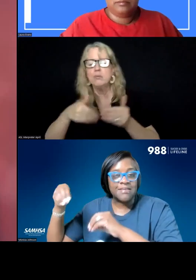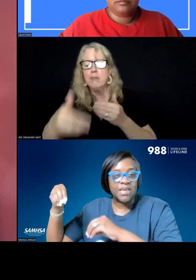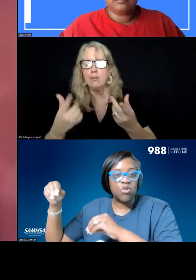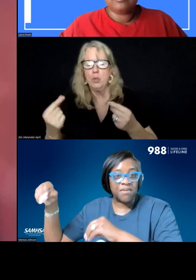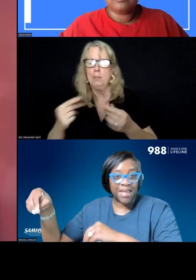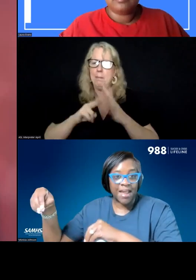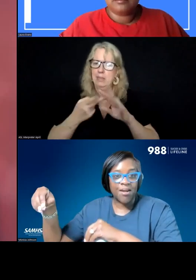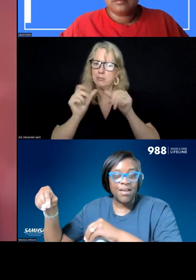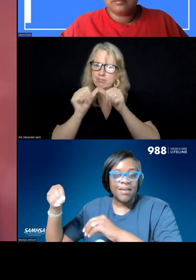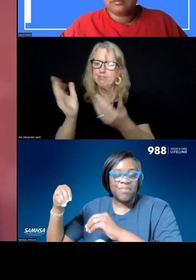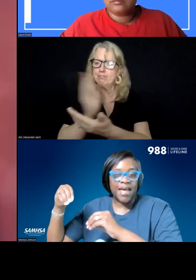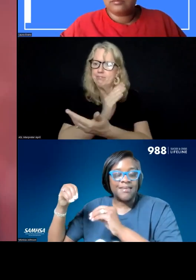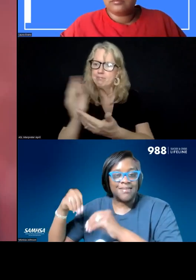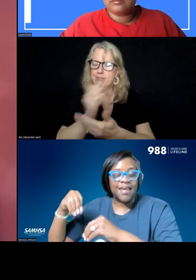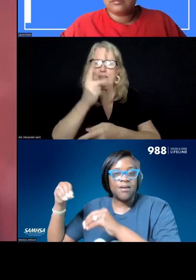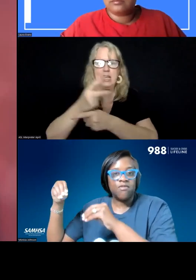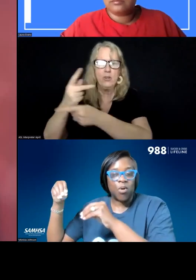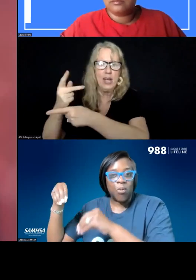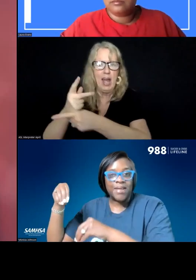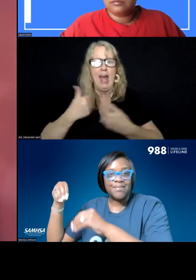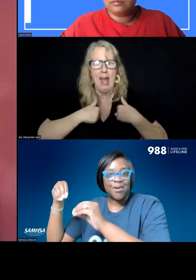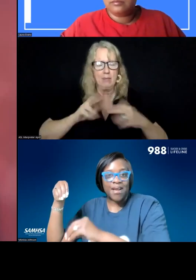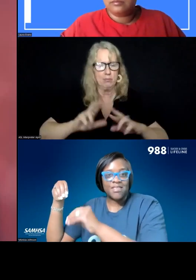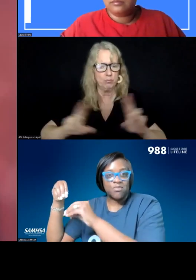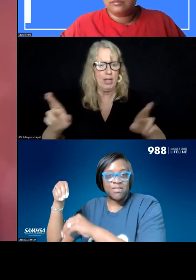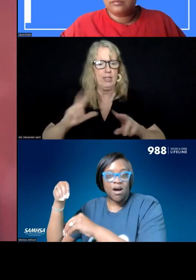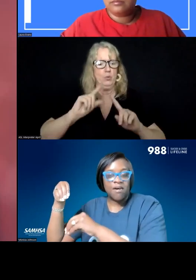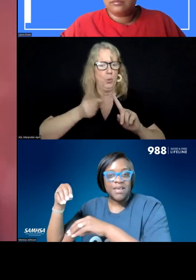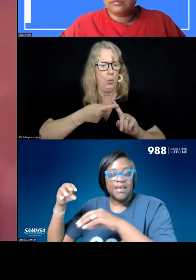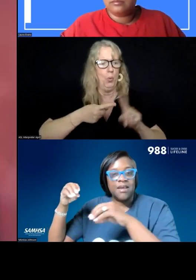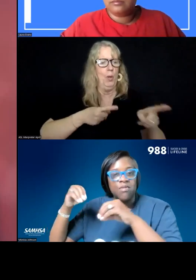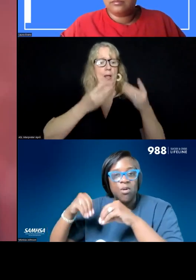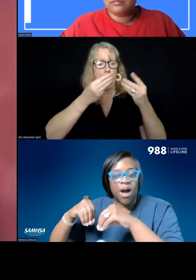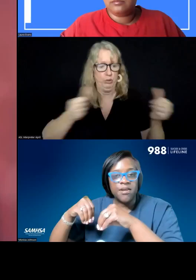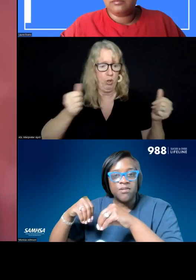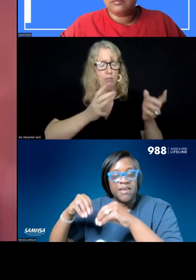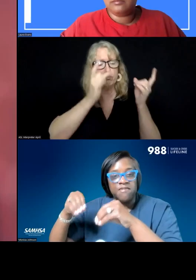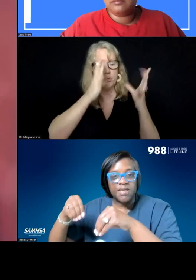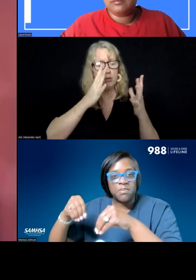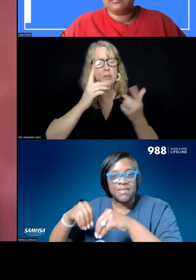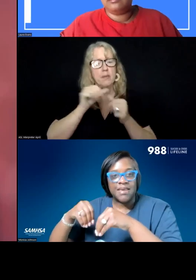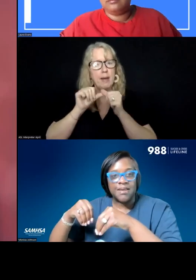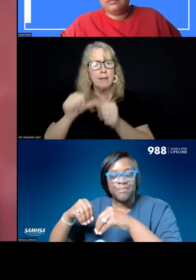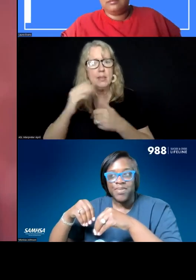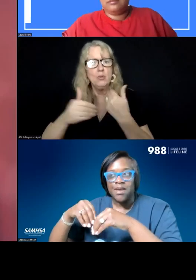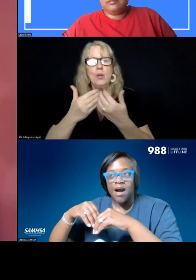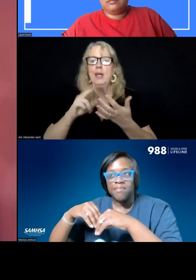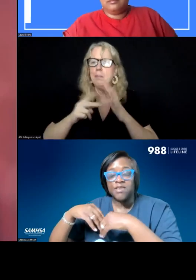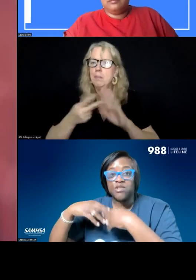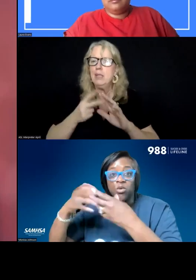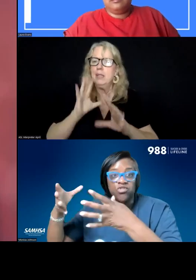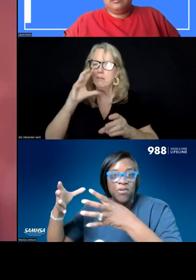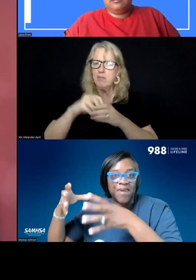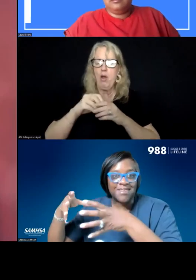robust continuum of care that is there for when the crisis resolves. It requires investments in